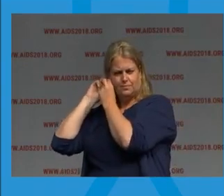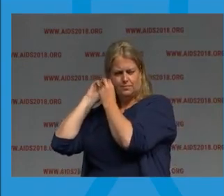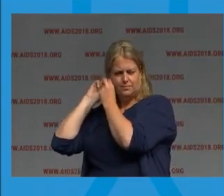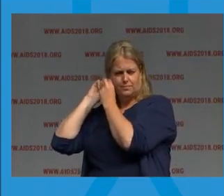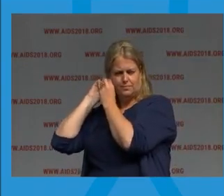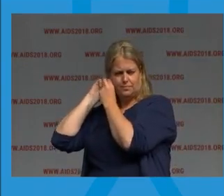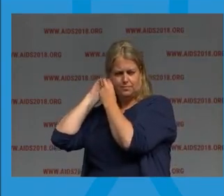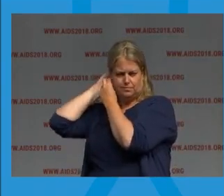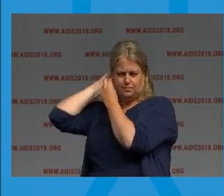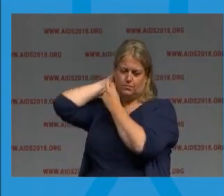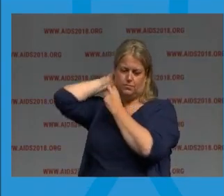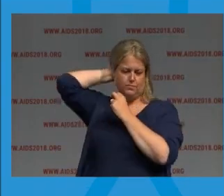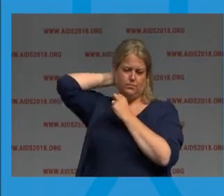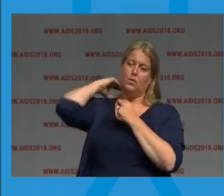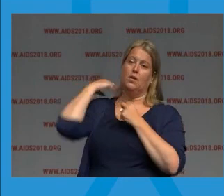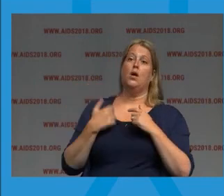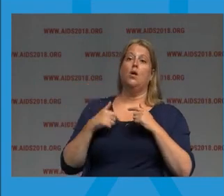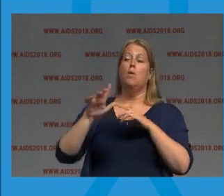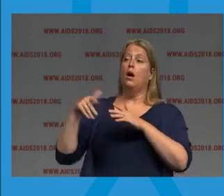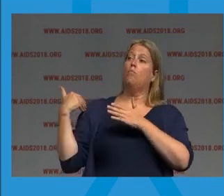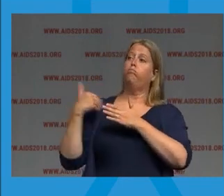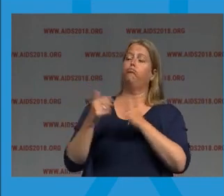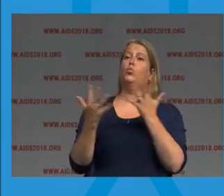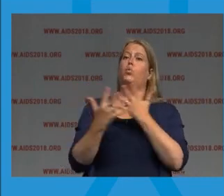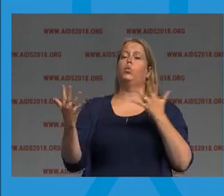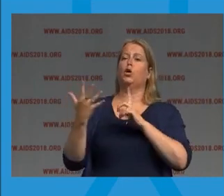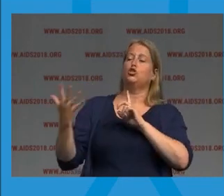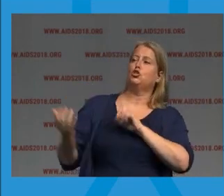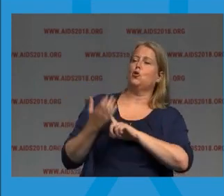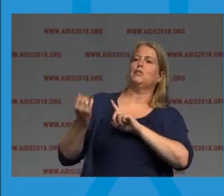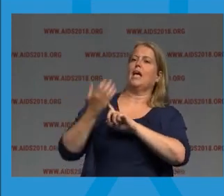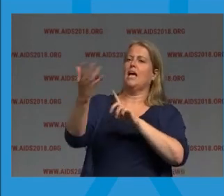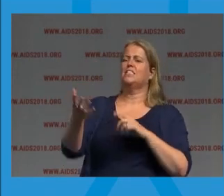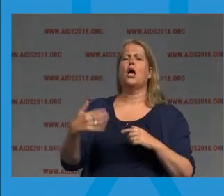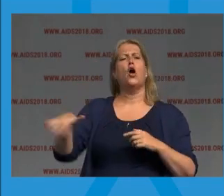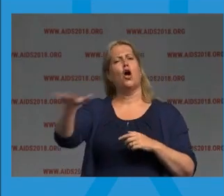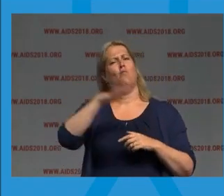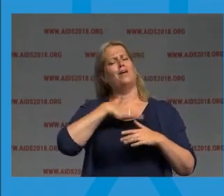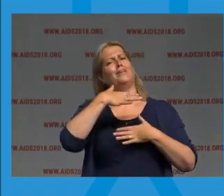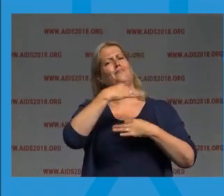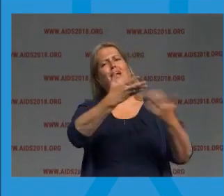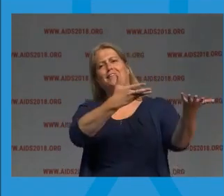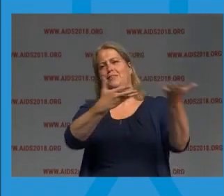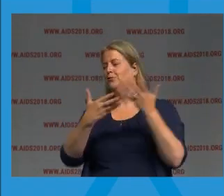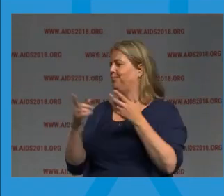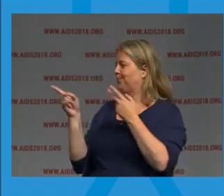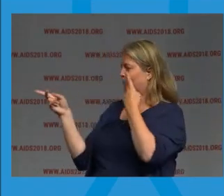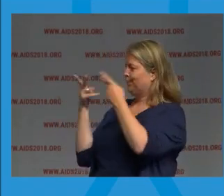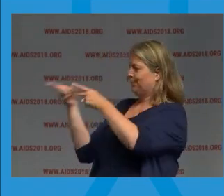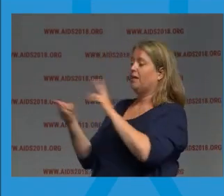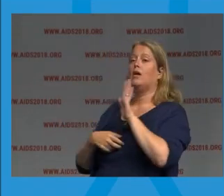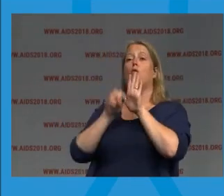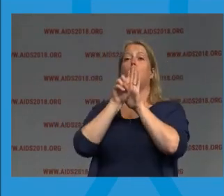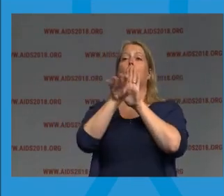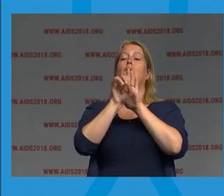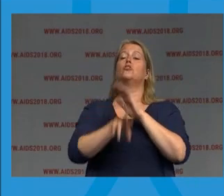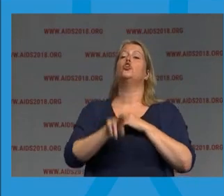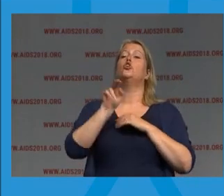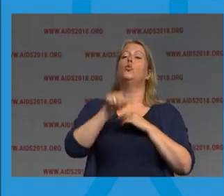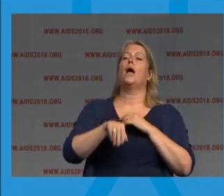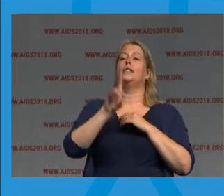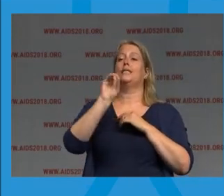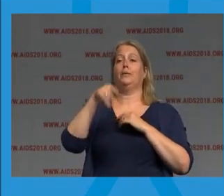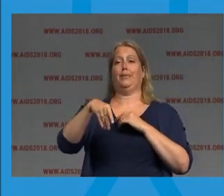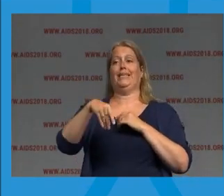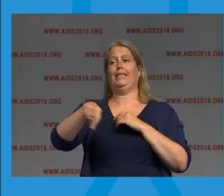We've also had tremendous success, and I would urge you to have a look at this publication by UNDP on the